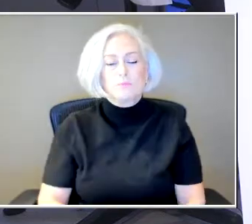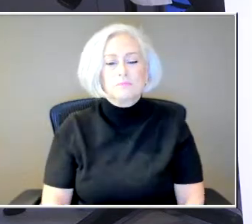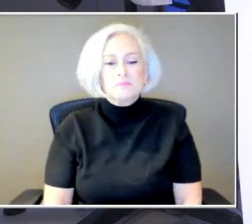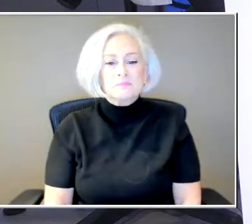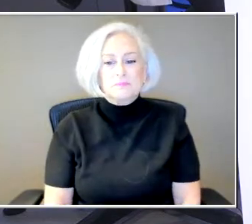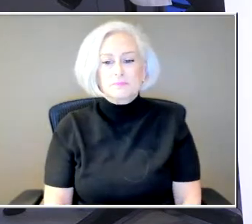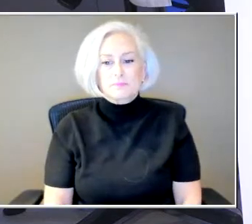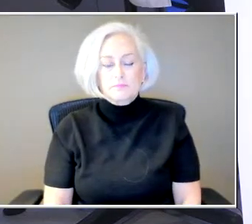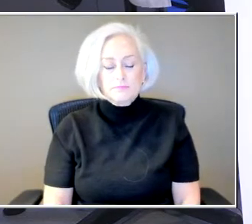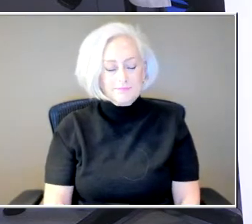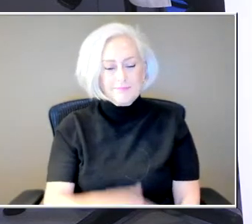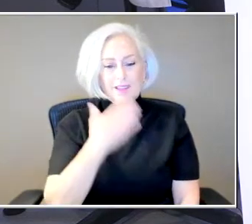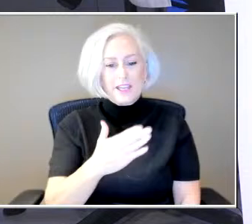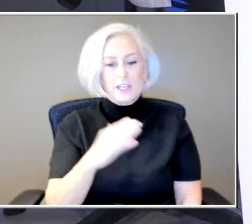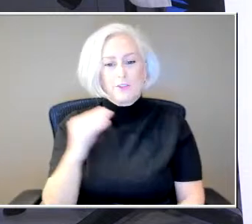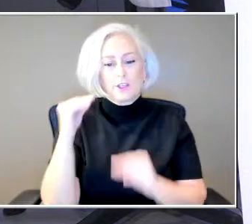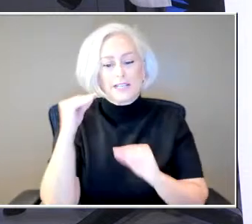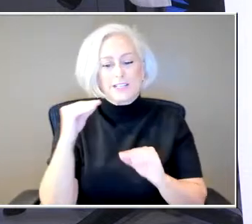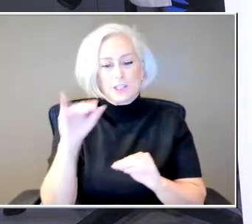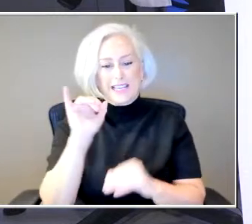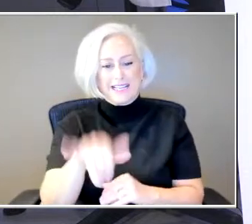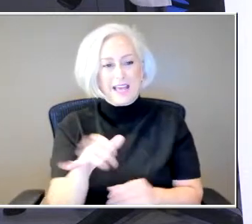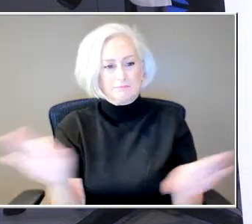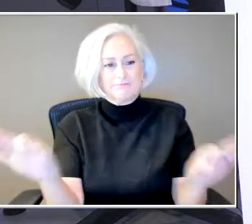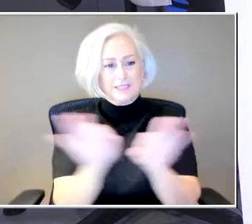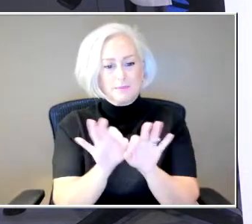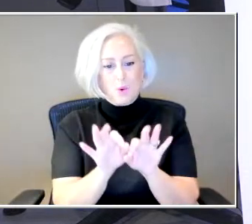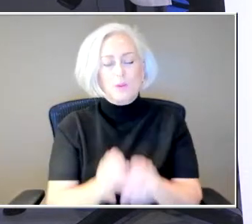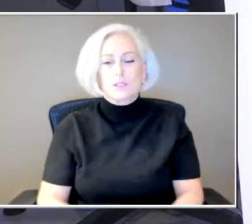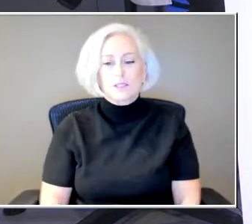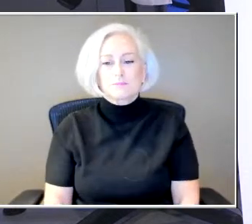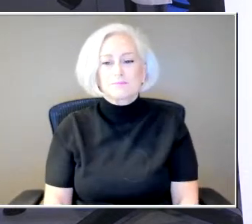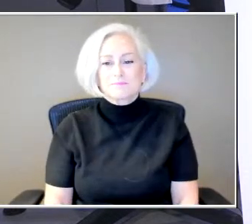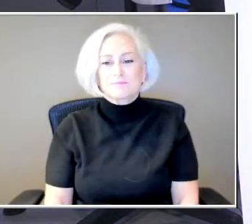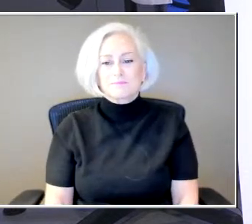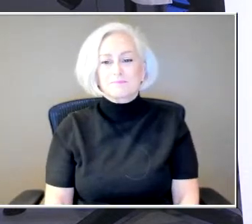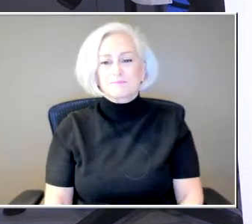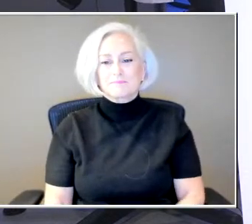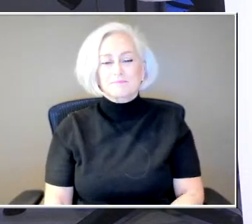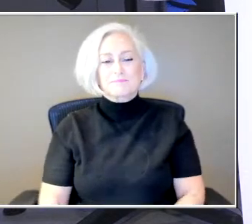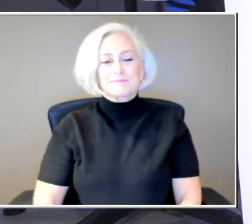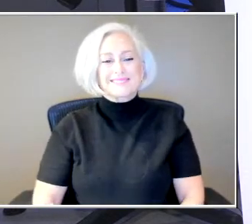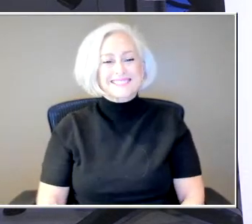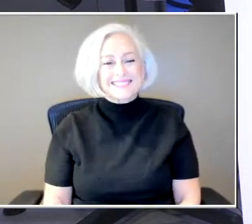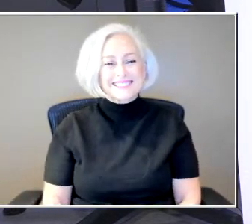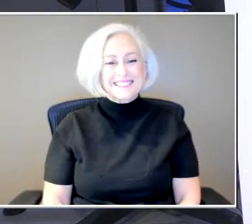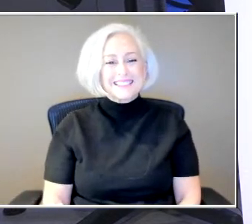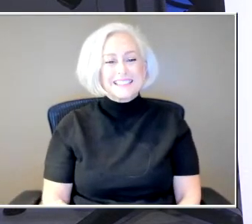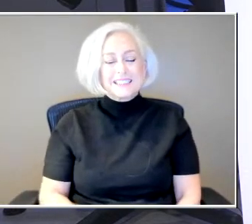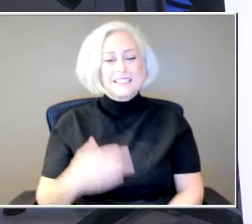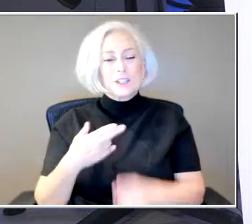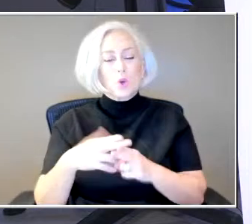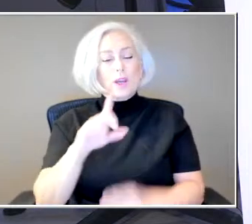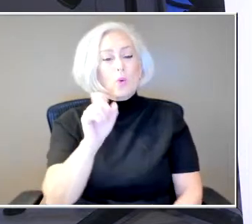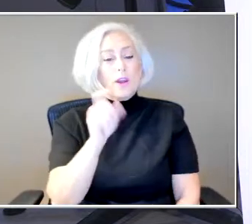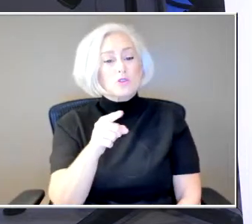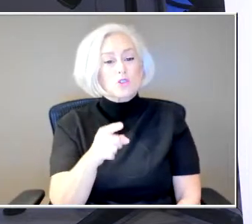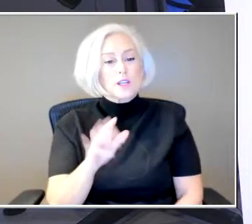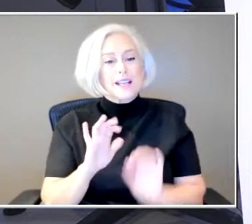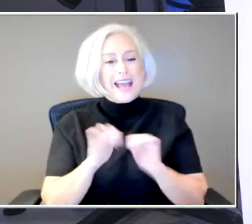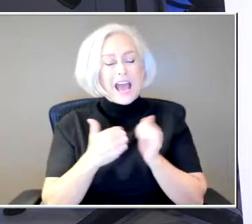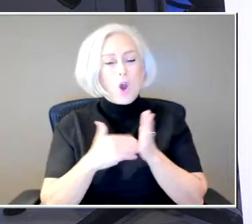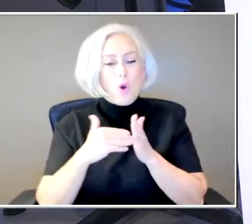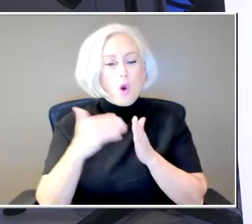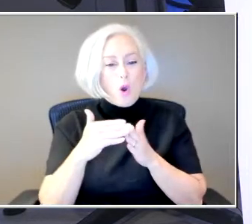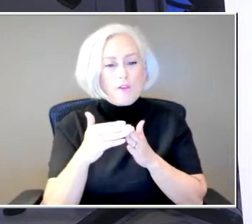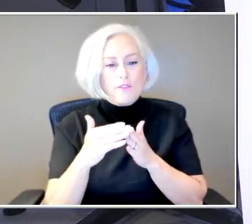Thank you for educating us on that. That's a really good, that's a very good, important point. Sorry, I had a quick question. How often do the